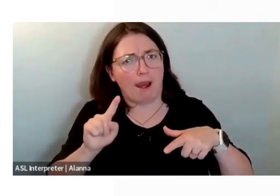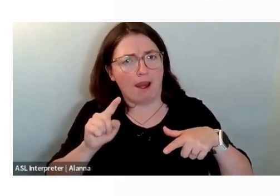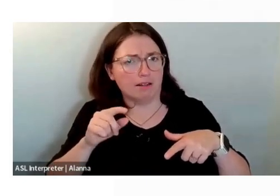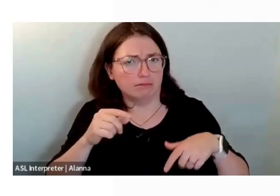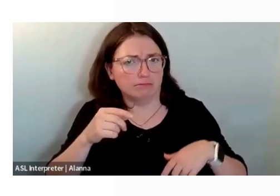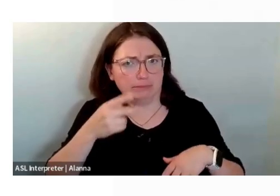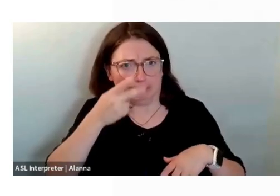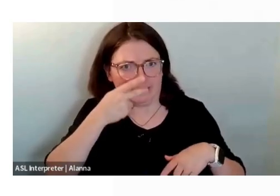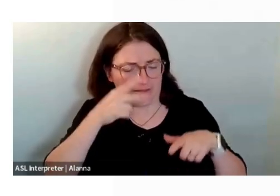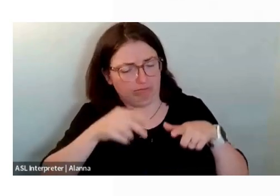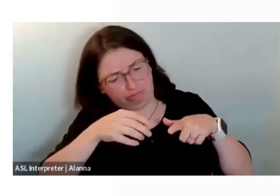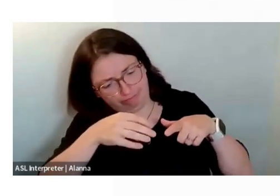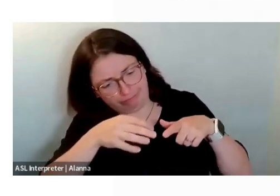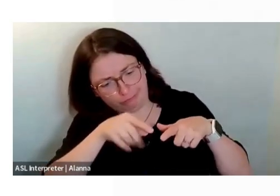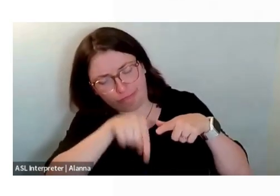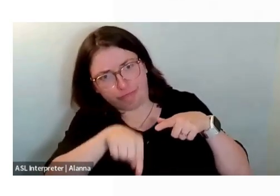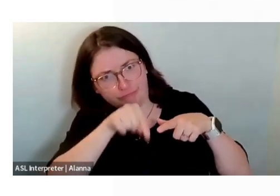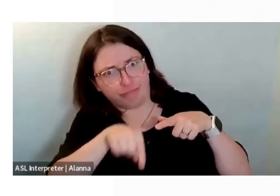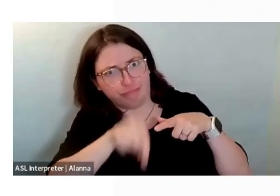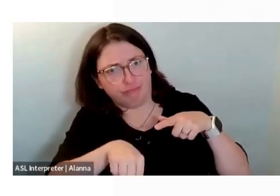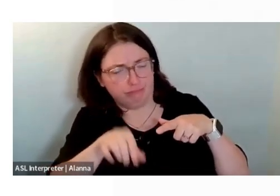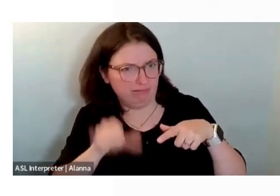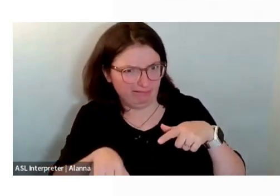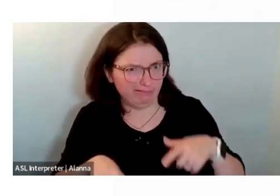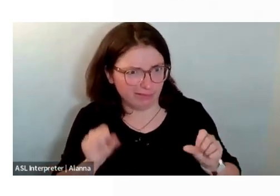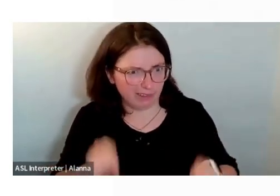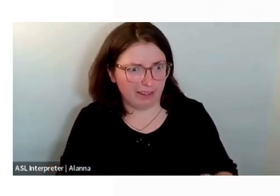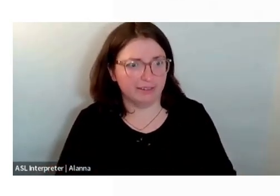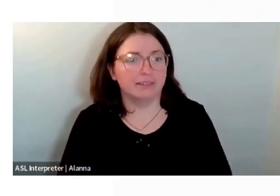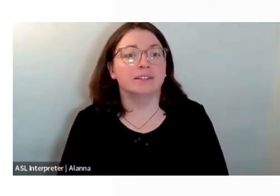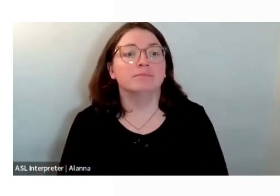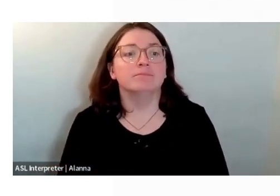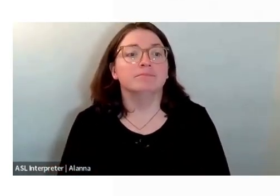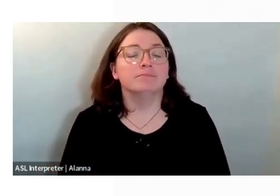at when it comes to sexual